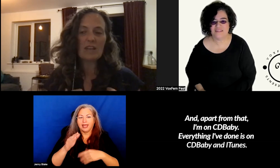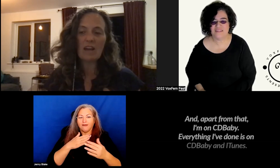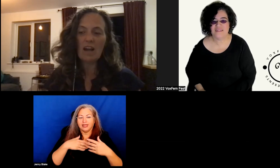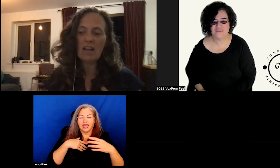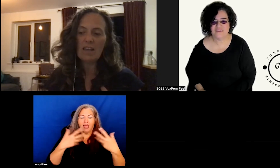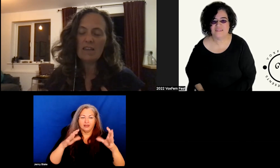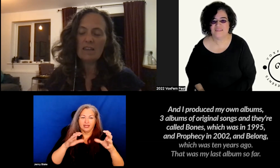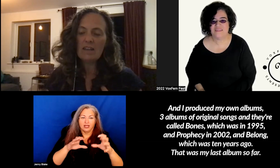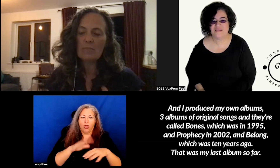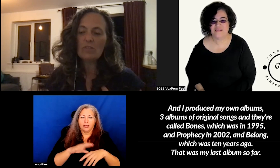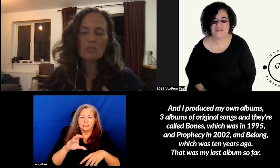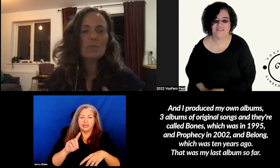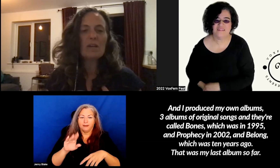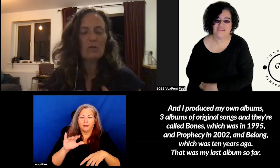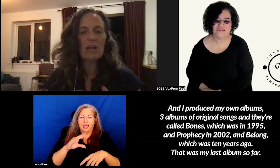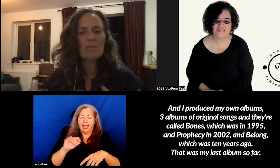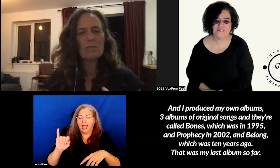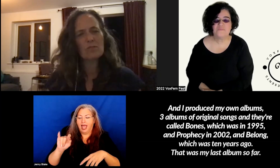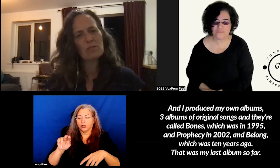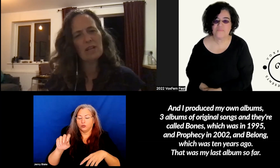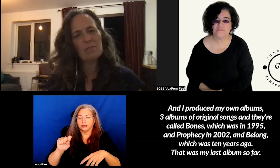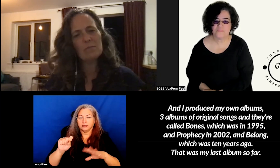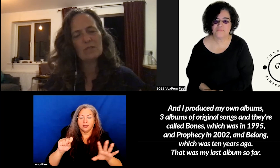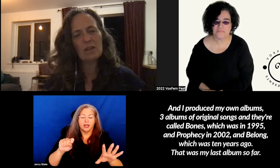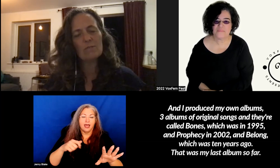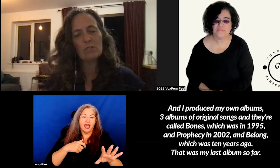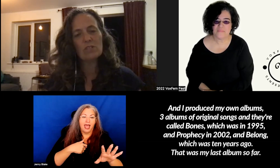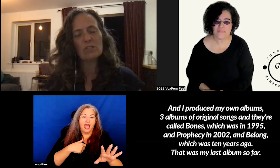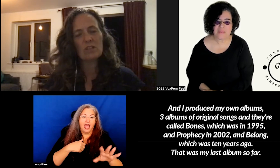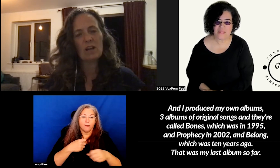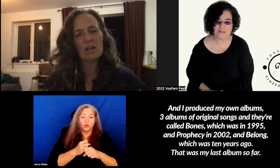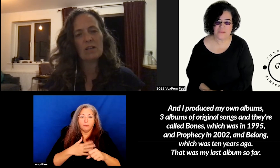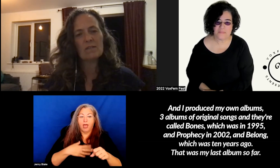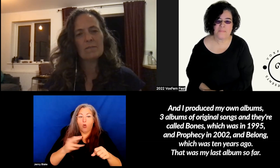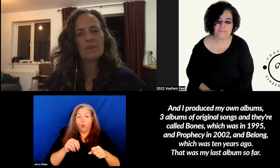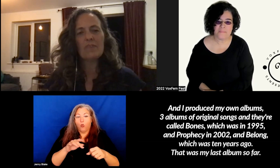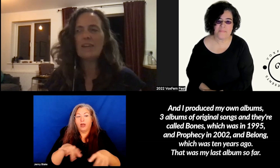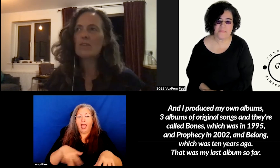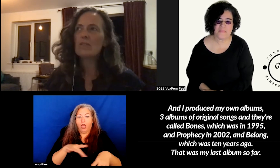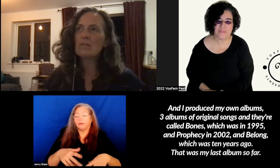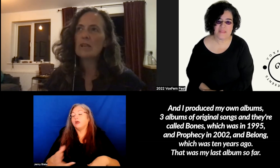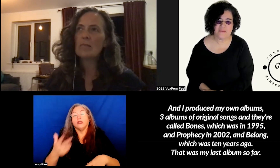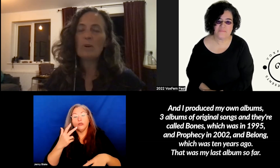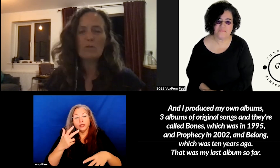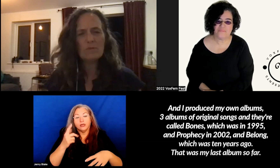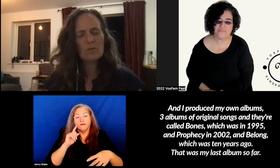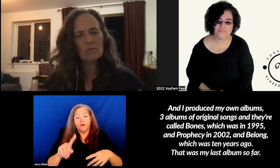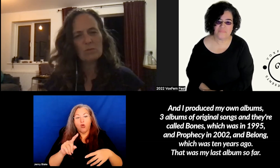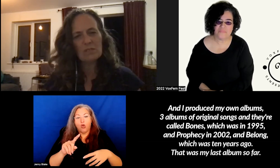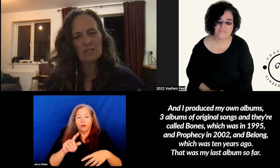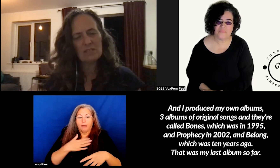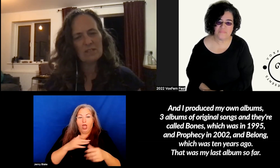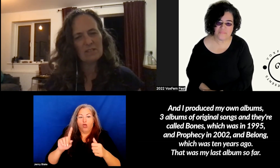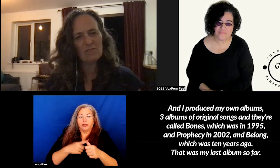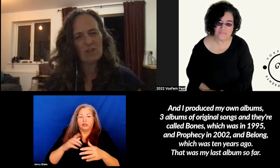iTunes. And I produced my own albums, three albums of original song. And they're called Bones, which